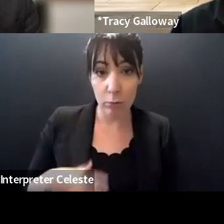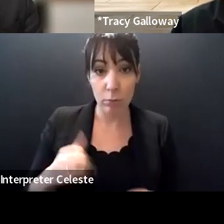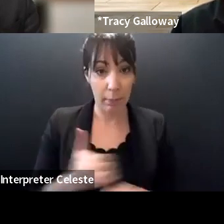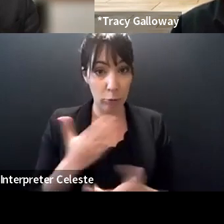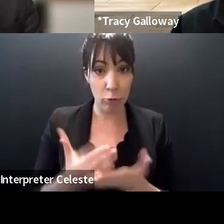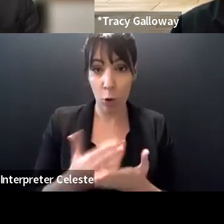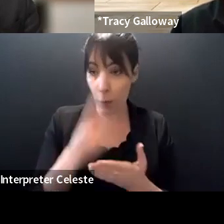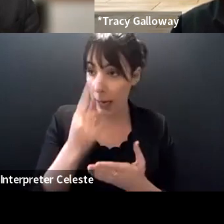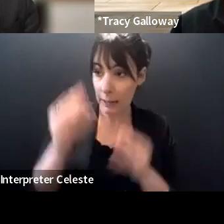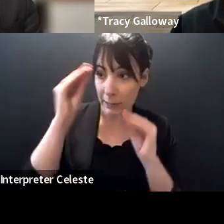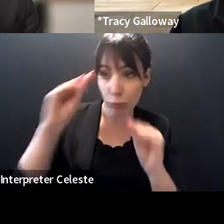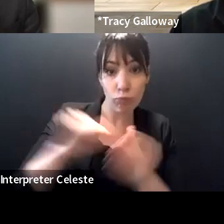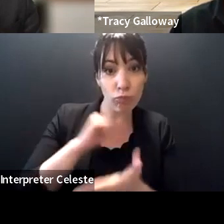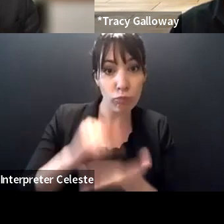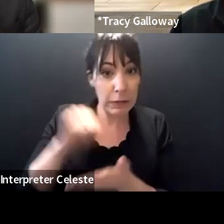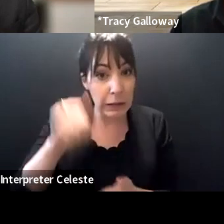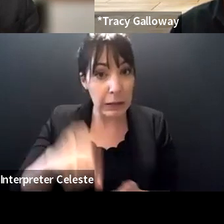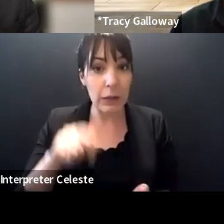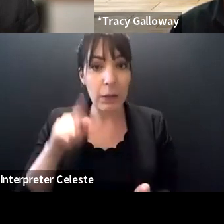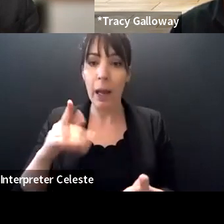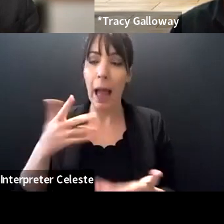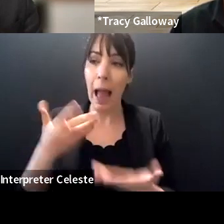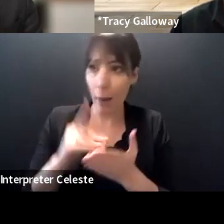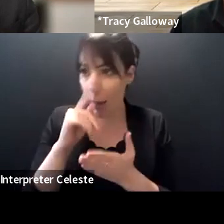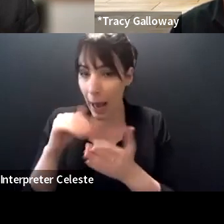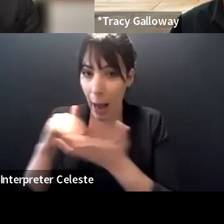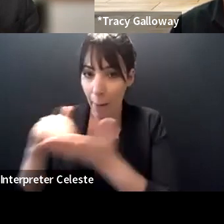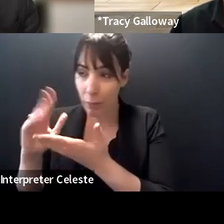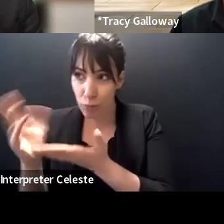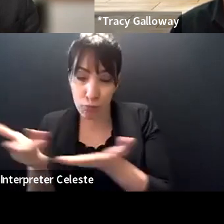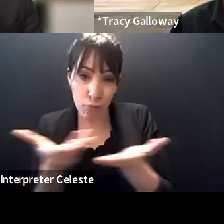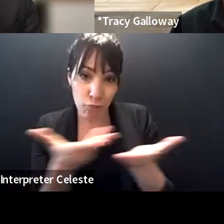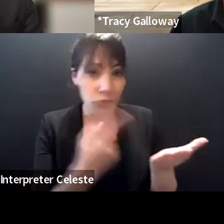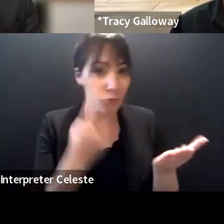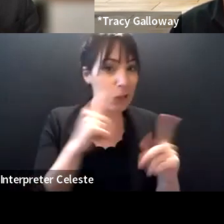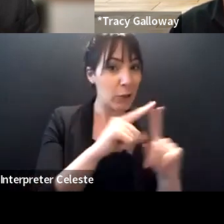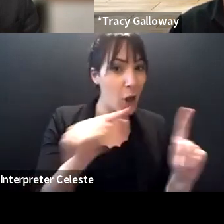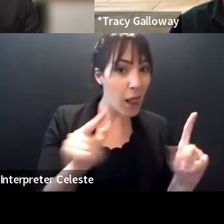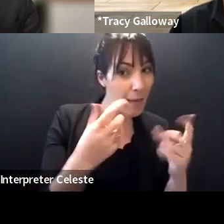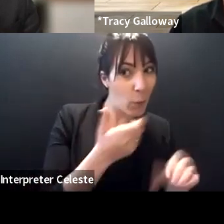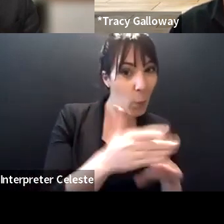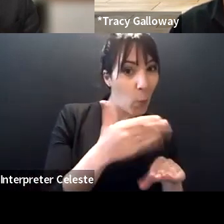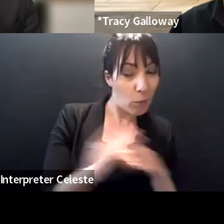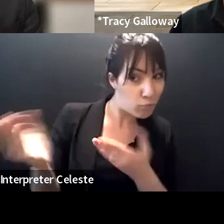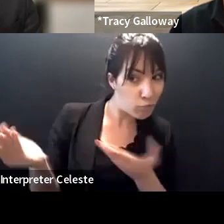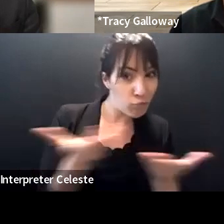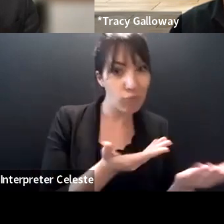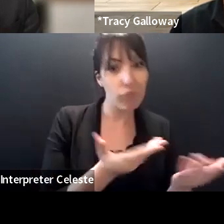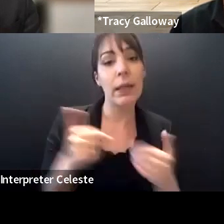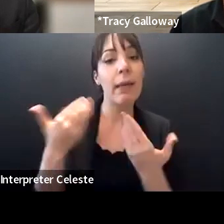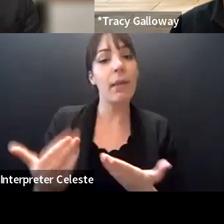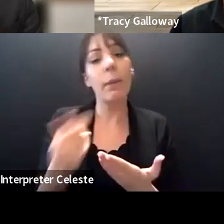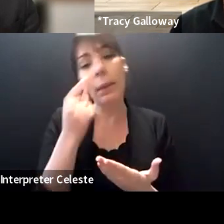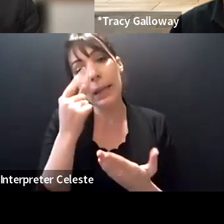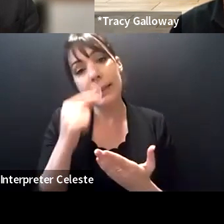teaching practice. So how do we bring them into the world of the digital and enable that kind of teaching practice to still occur in that